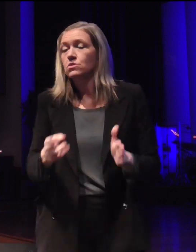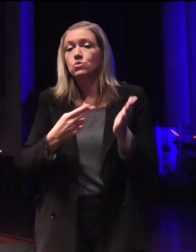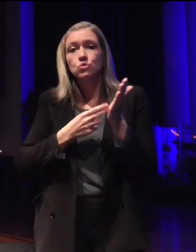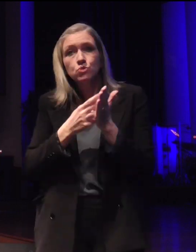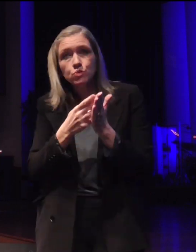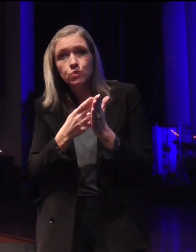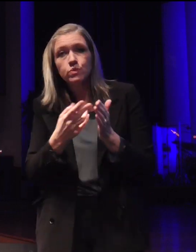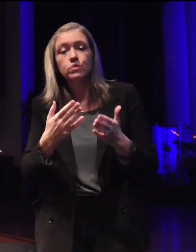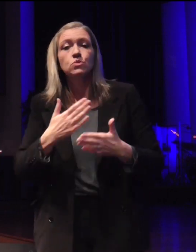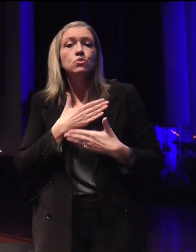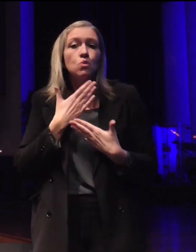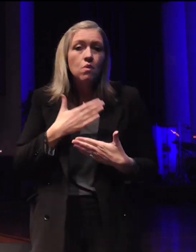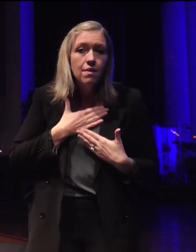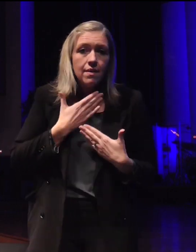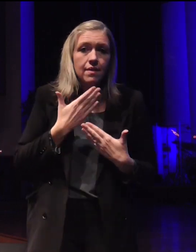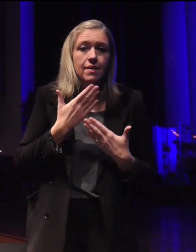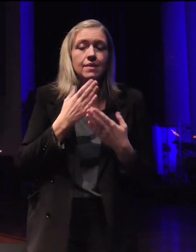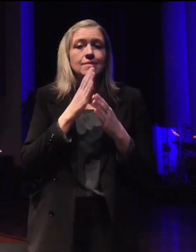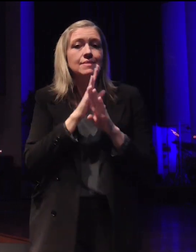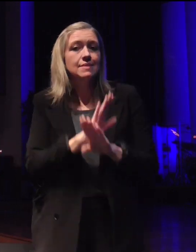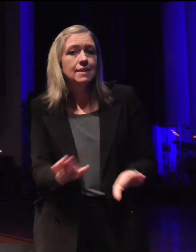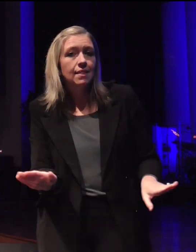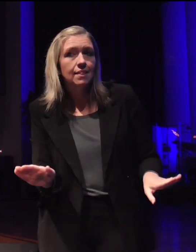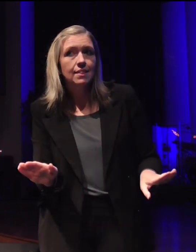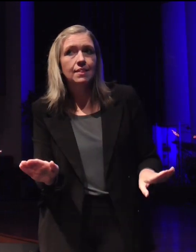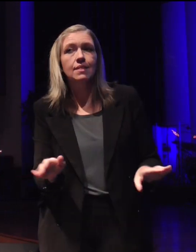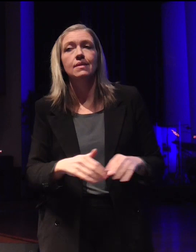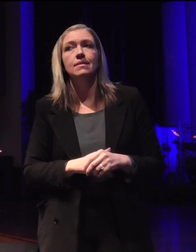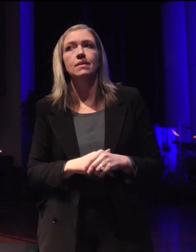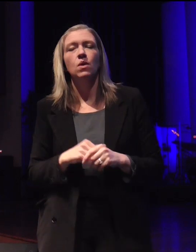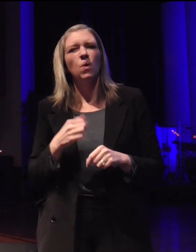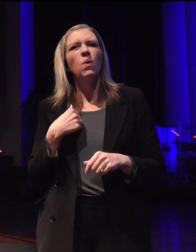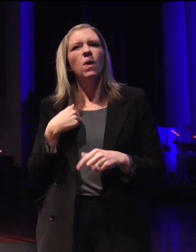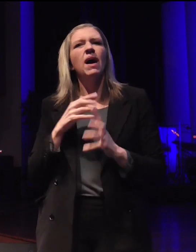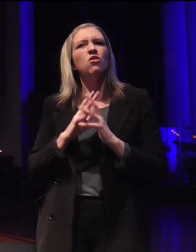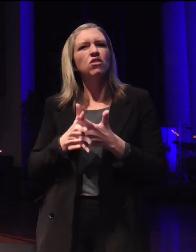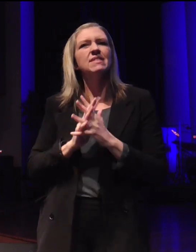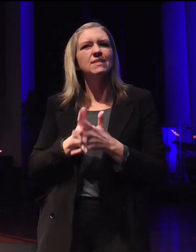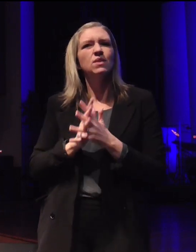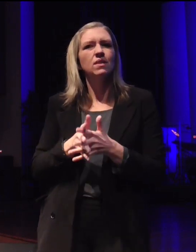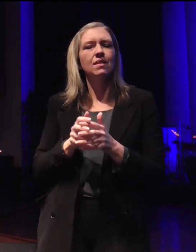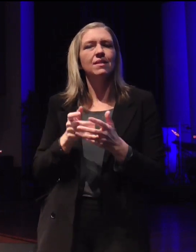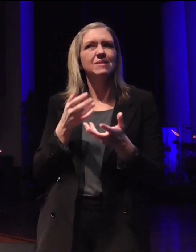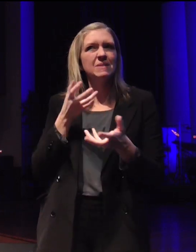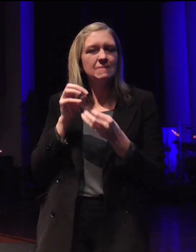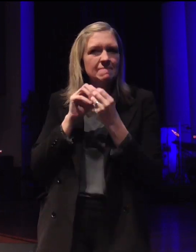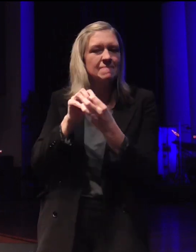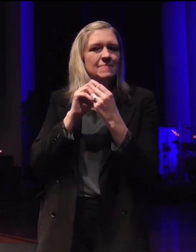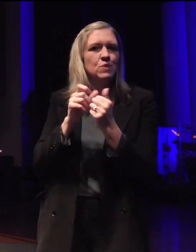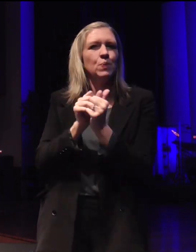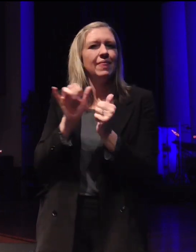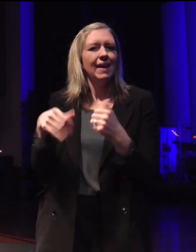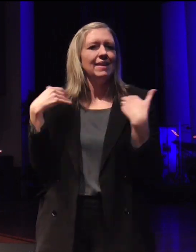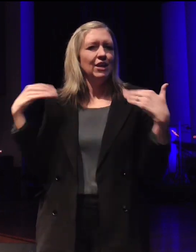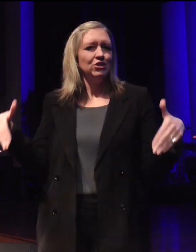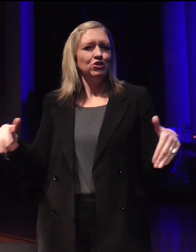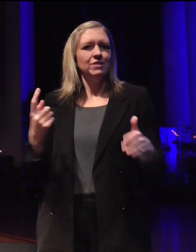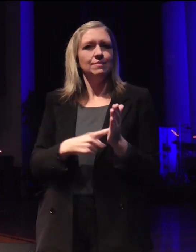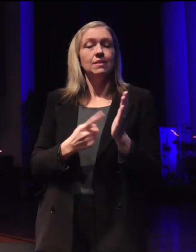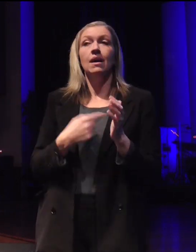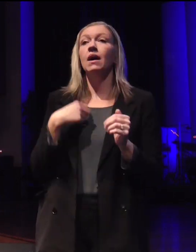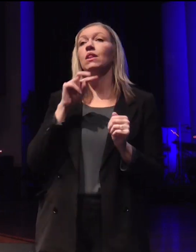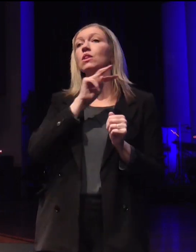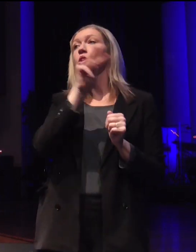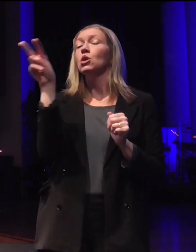Be joy. Be still. Oh, I wrestle with that angel sometimes because I look out at the world and I don't like